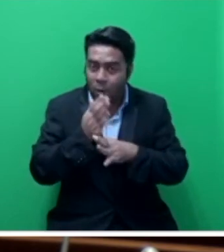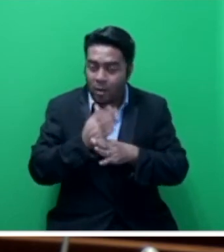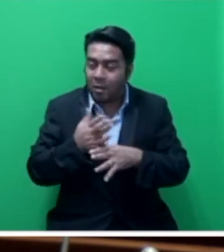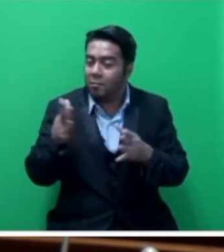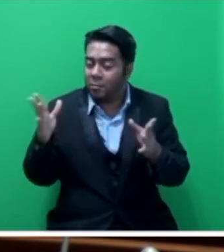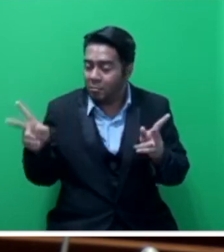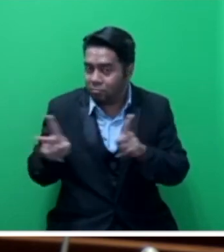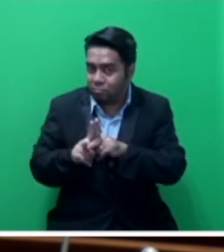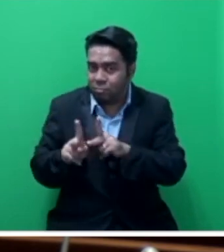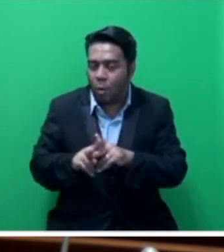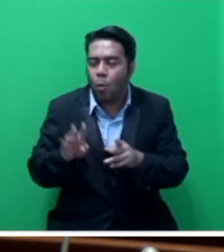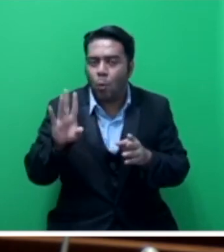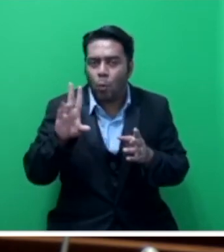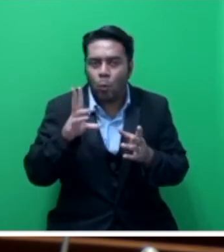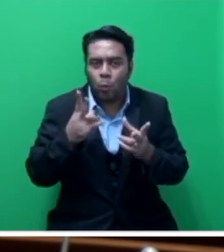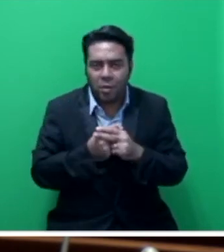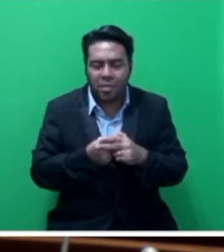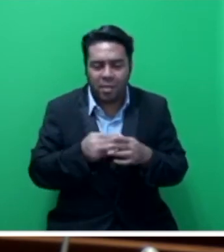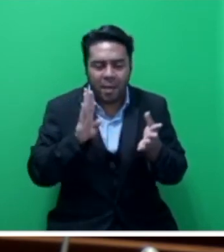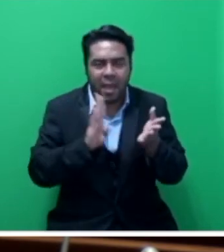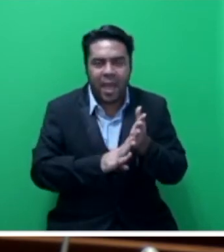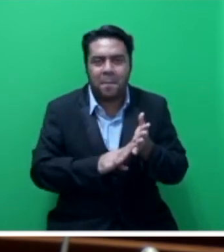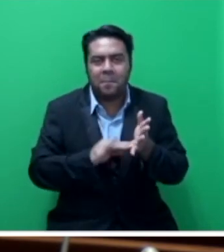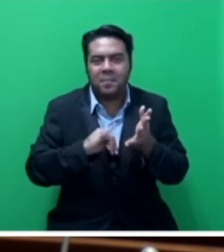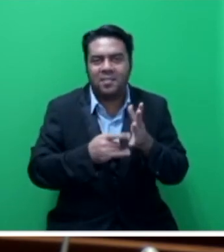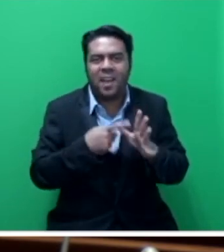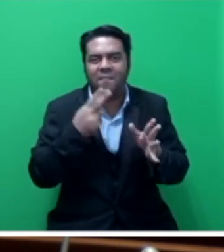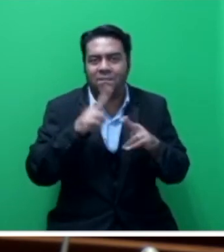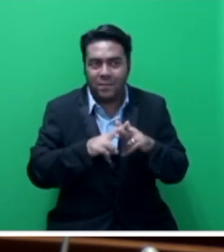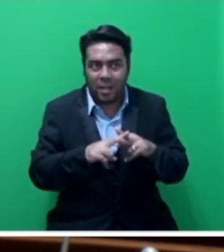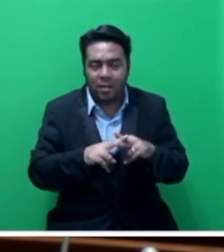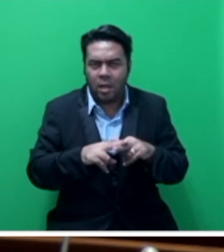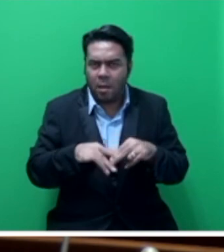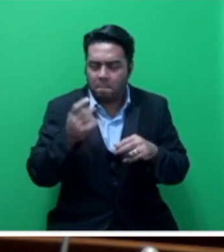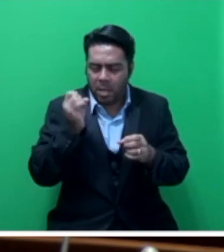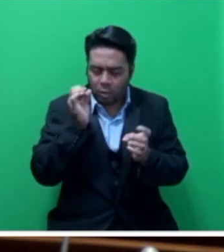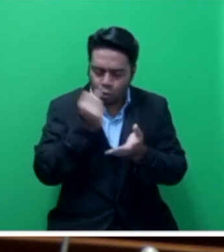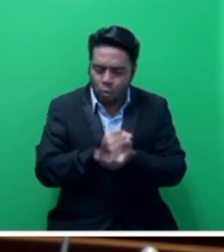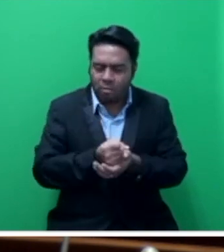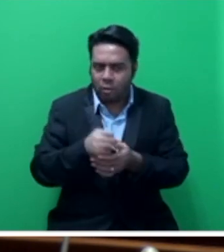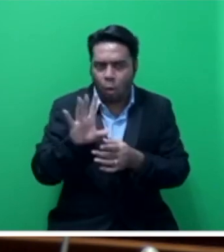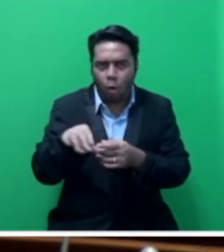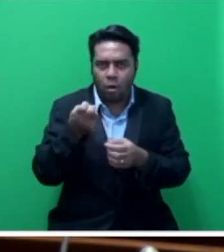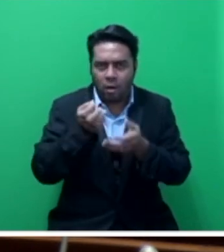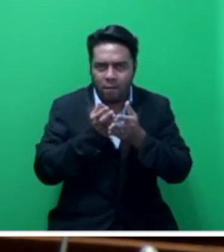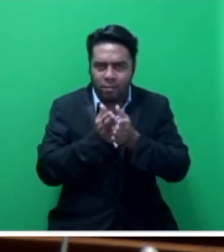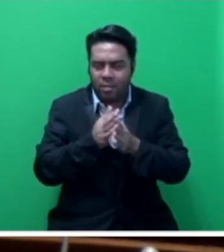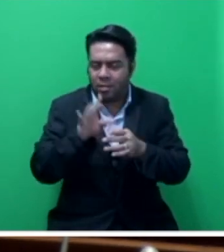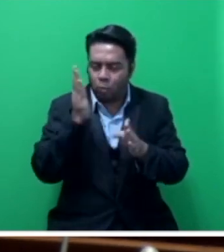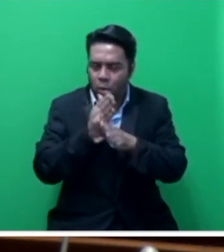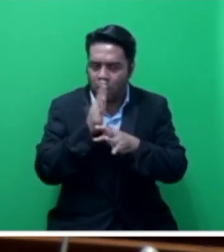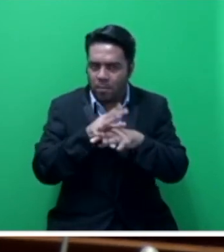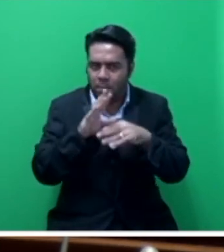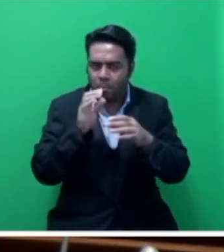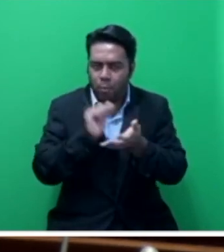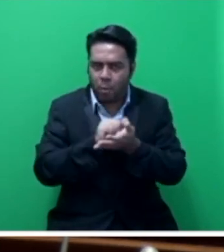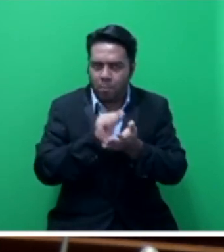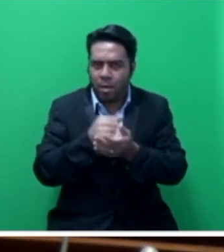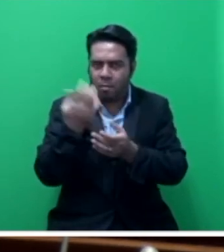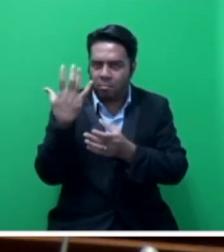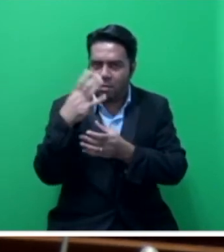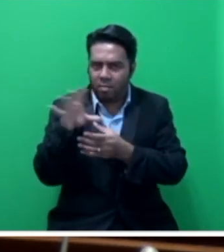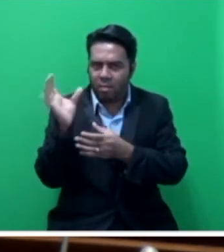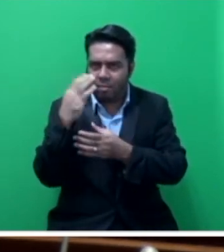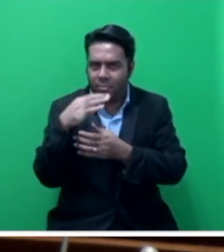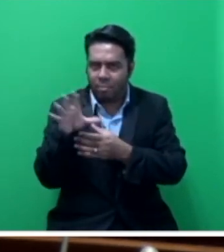to ensure our aids to navigation like lighthouses and beacons are in good working order for seafarers. Planned maintenance for the